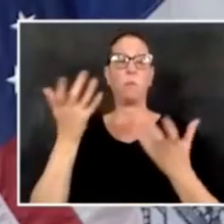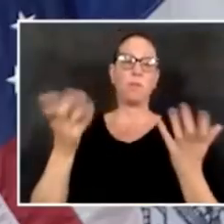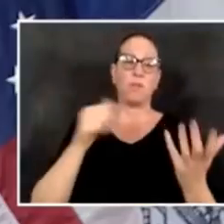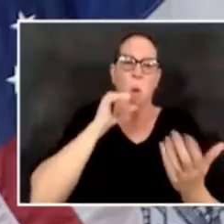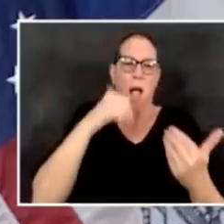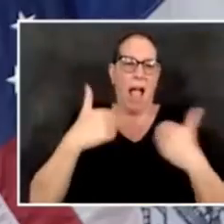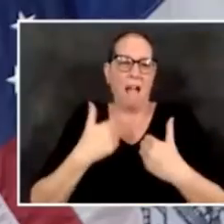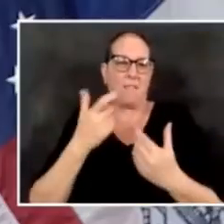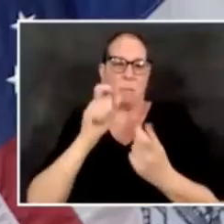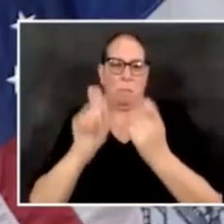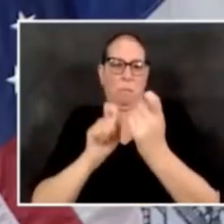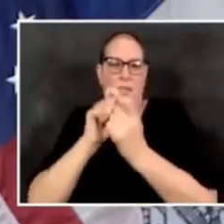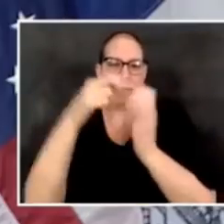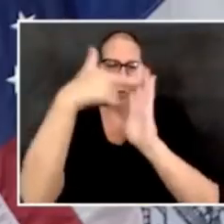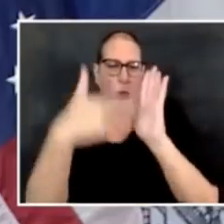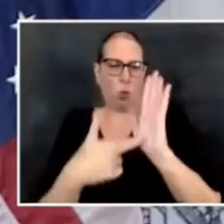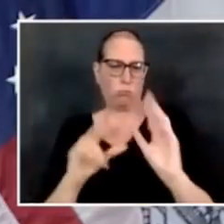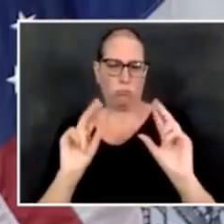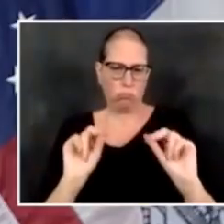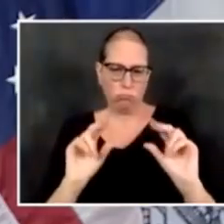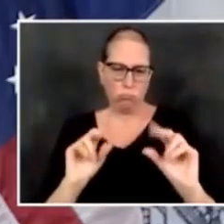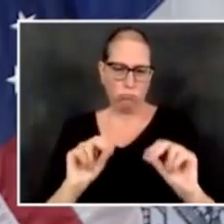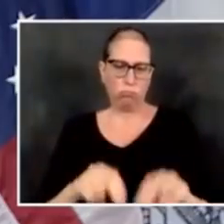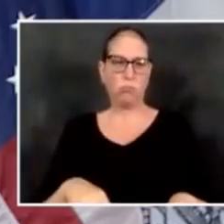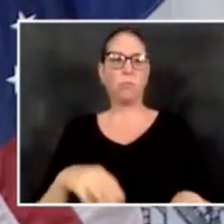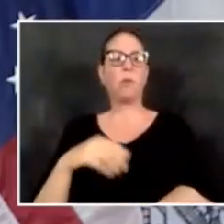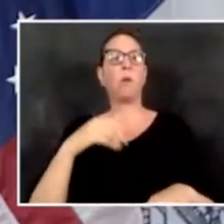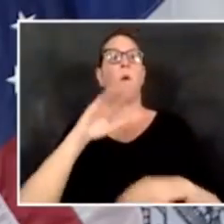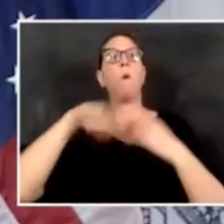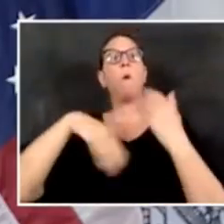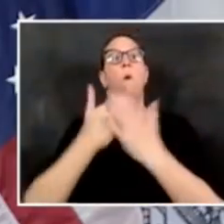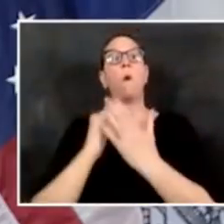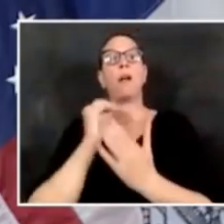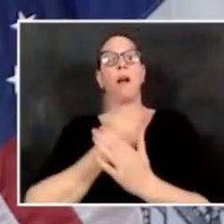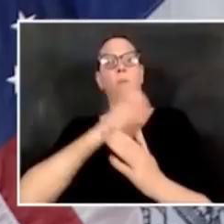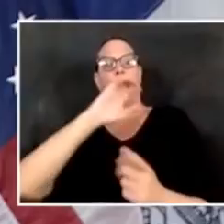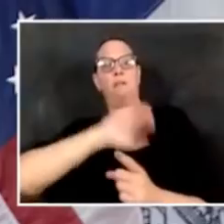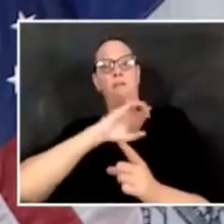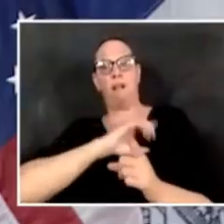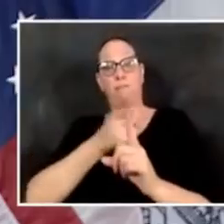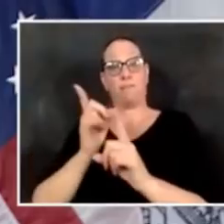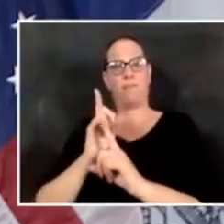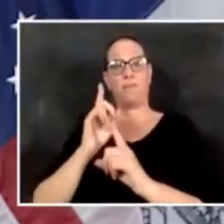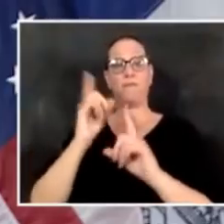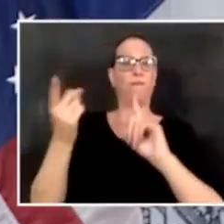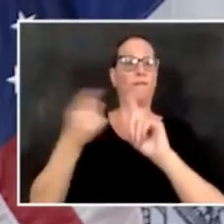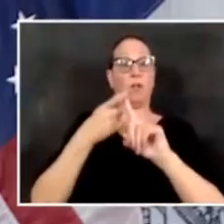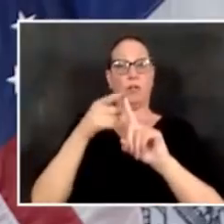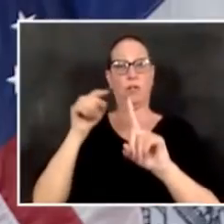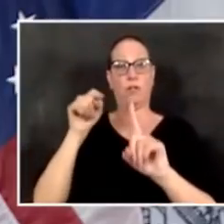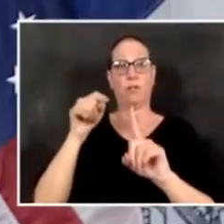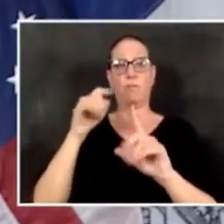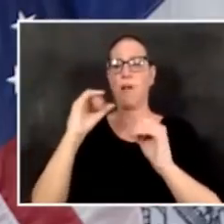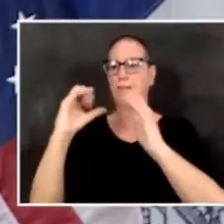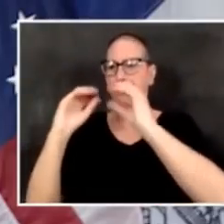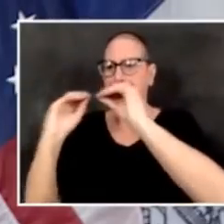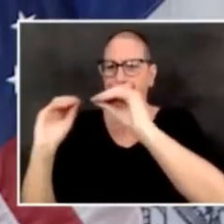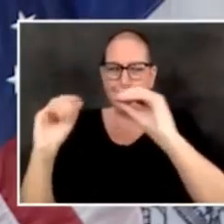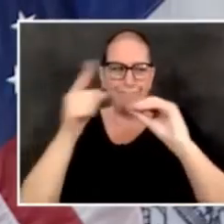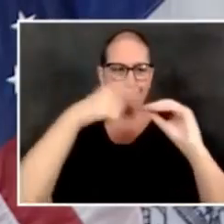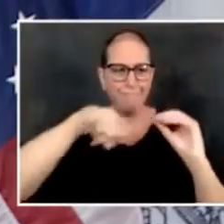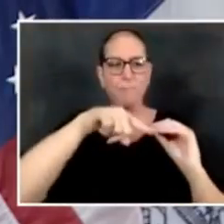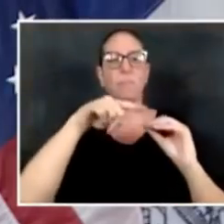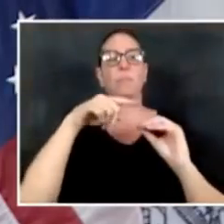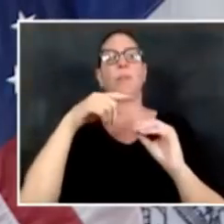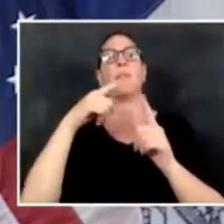both warning people, educating people, and when it comes to it, summoning and arresting people, which is, again,